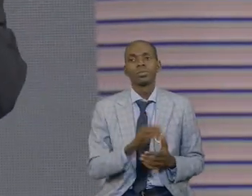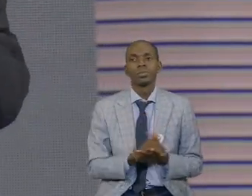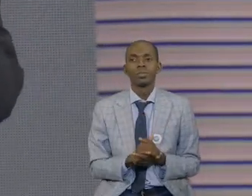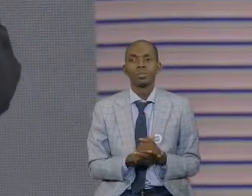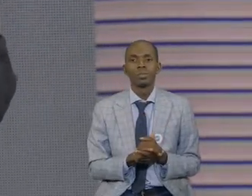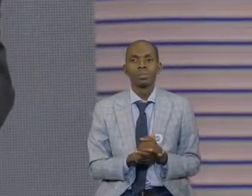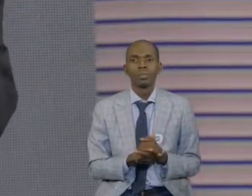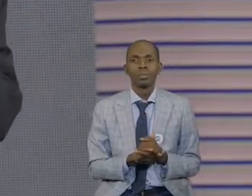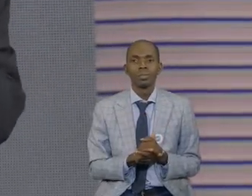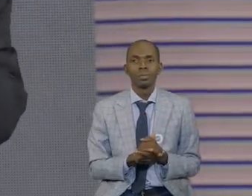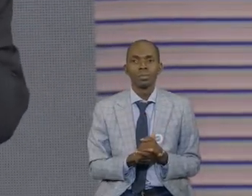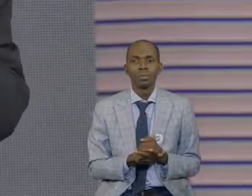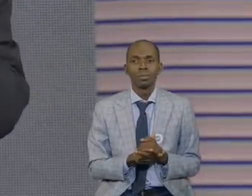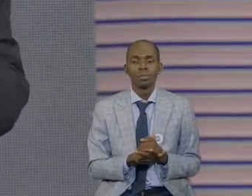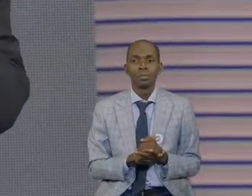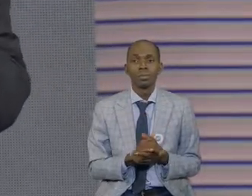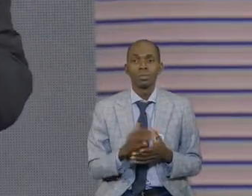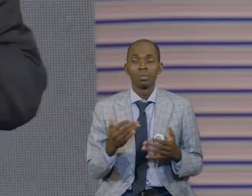Let's go to Quran.